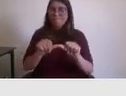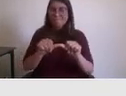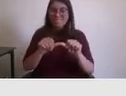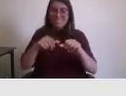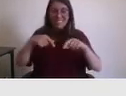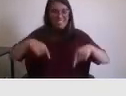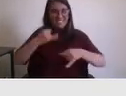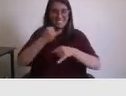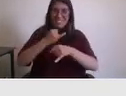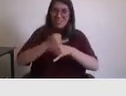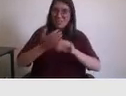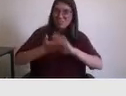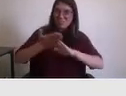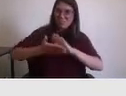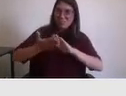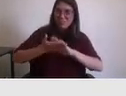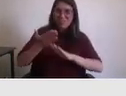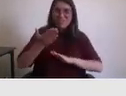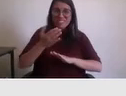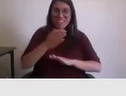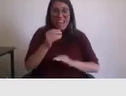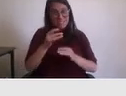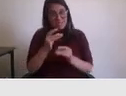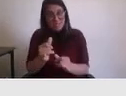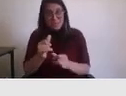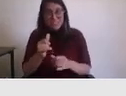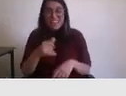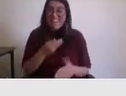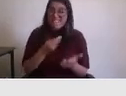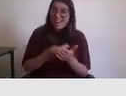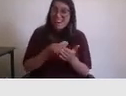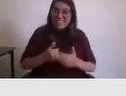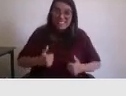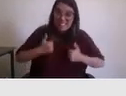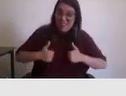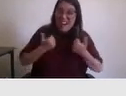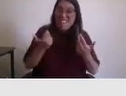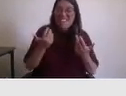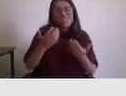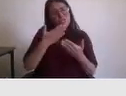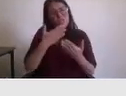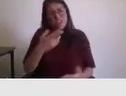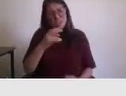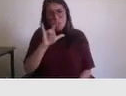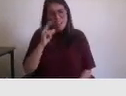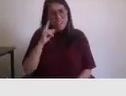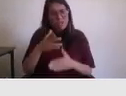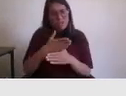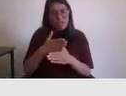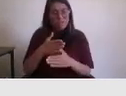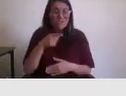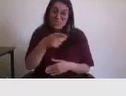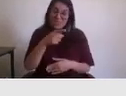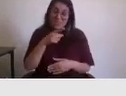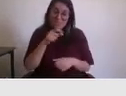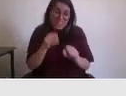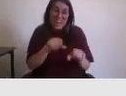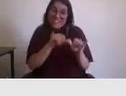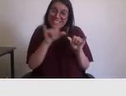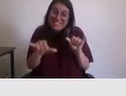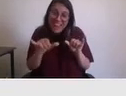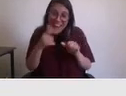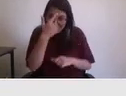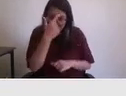keep this institution running and running smoothly and financially viable. So thanks, Holly. You're welcome to stay with us if you would like,